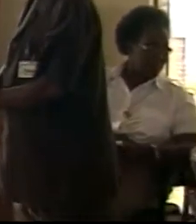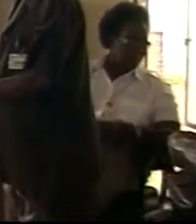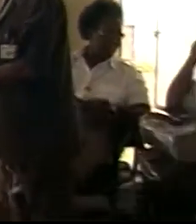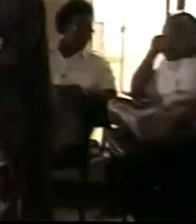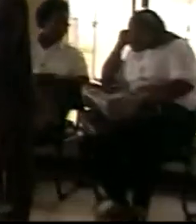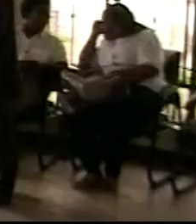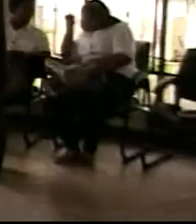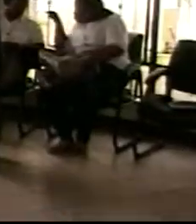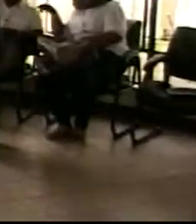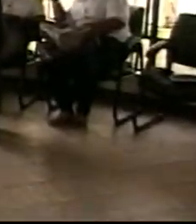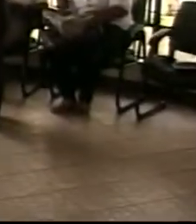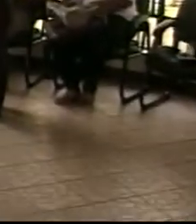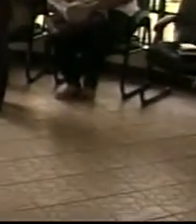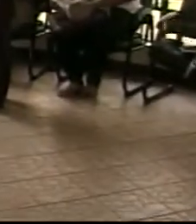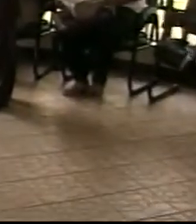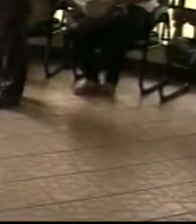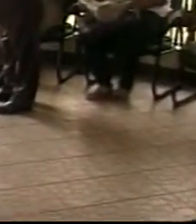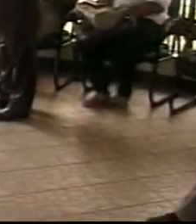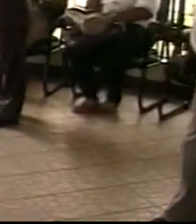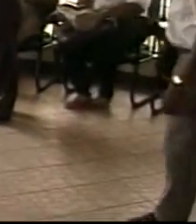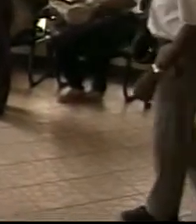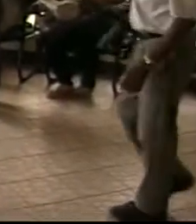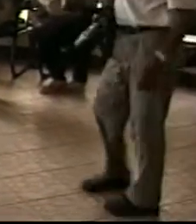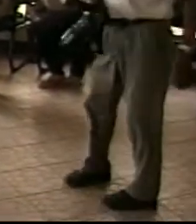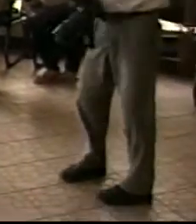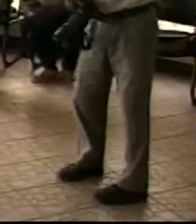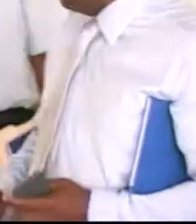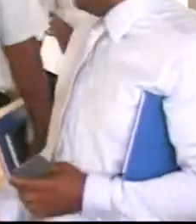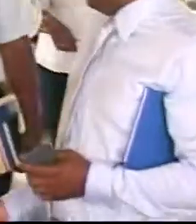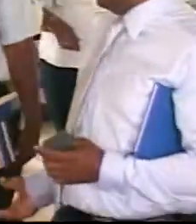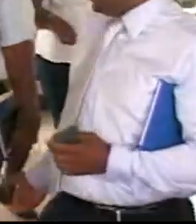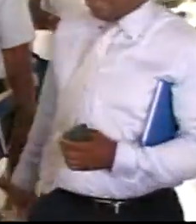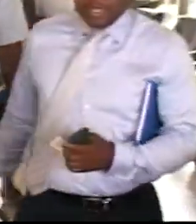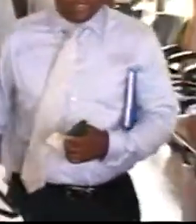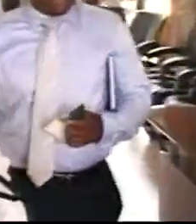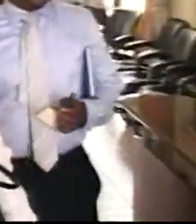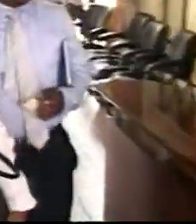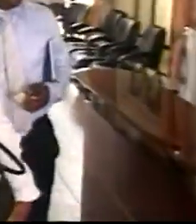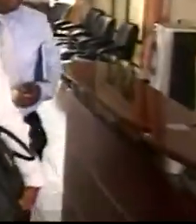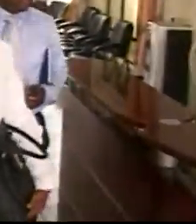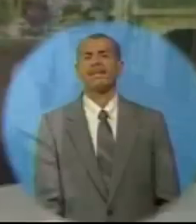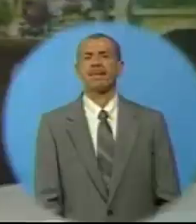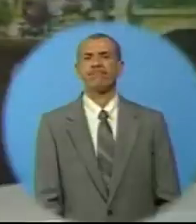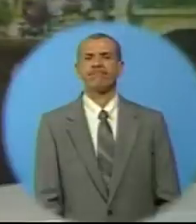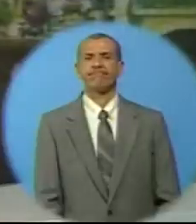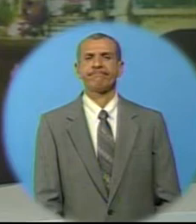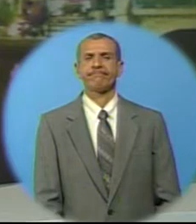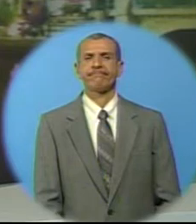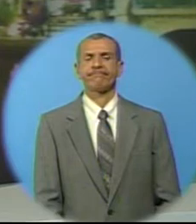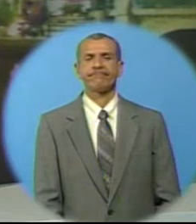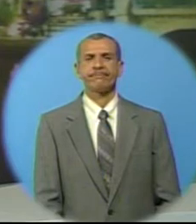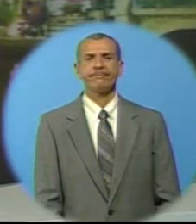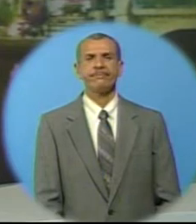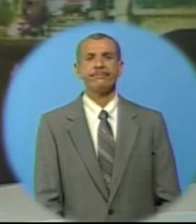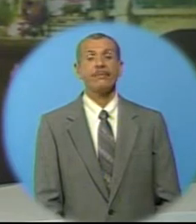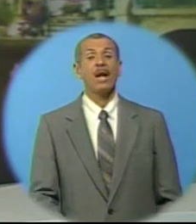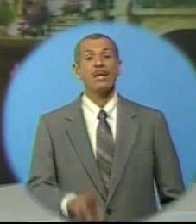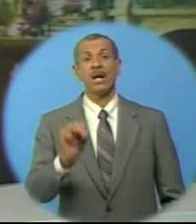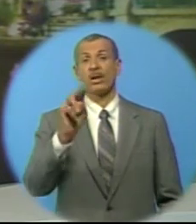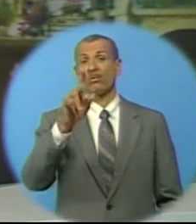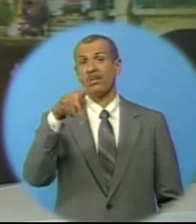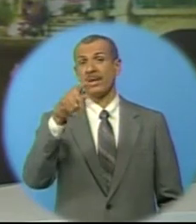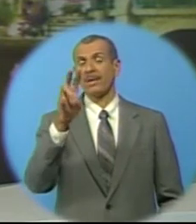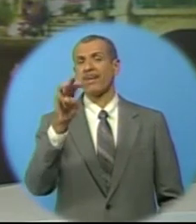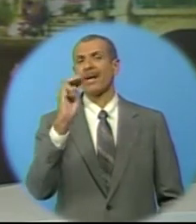a detrimental impact on the way they've been able to conduct business at the Bridgetown port. Well, the NUPW